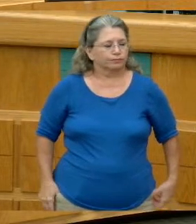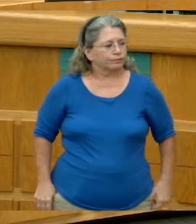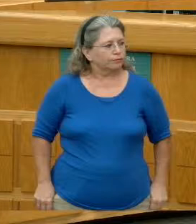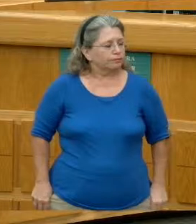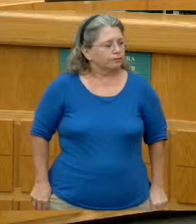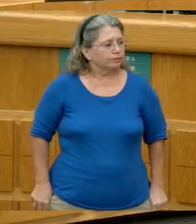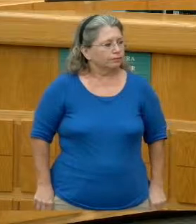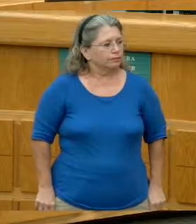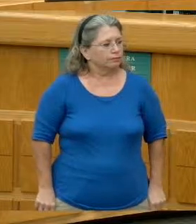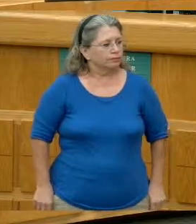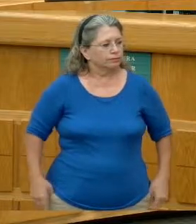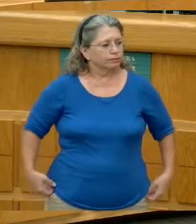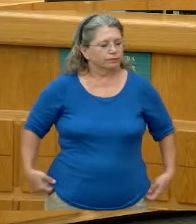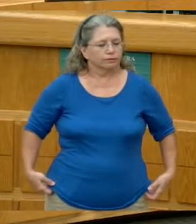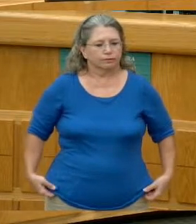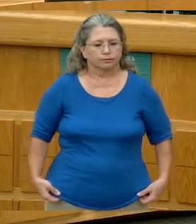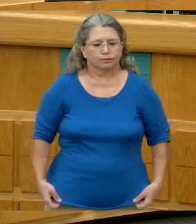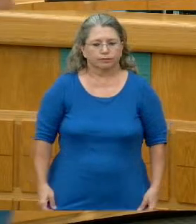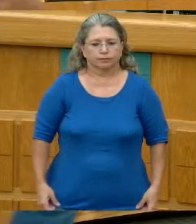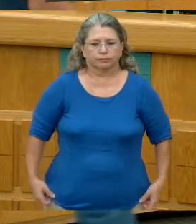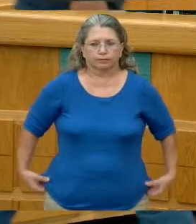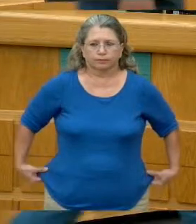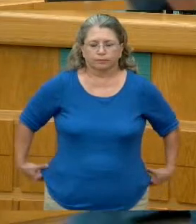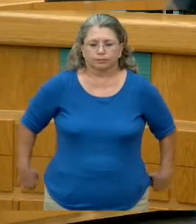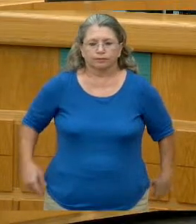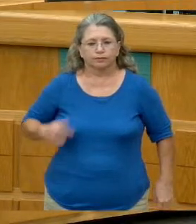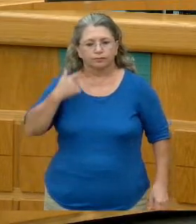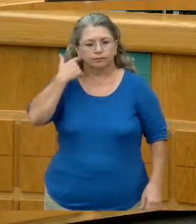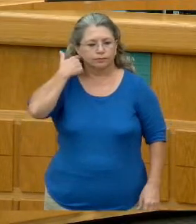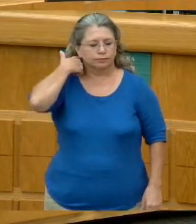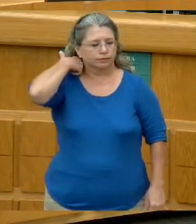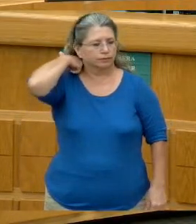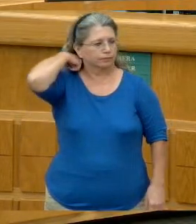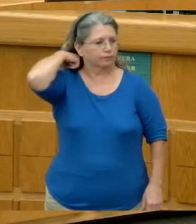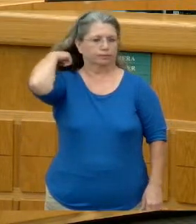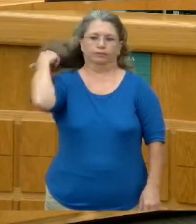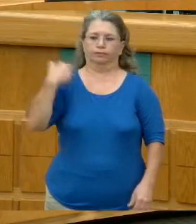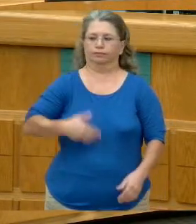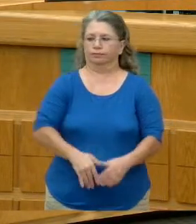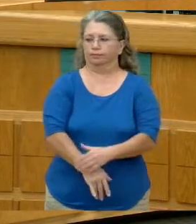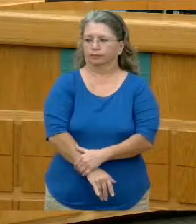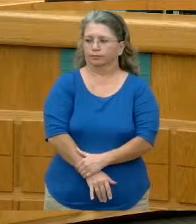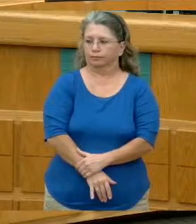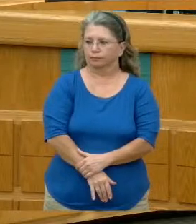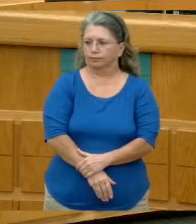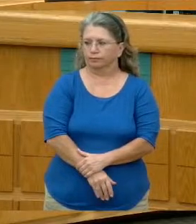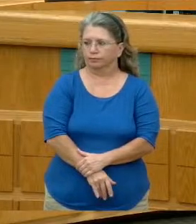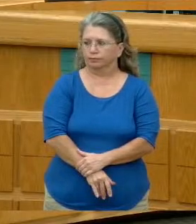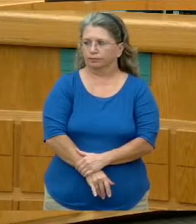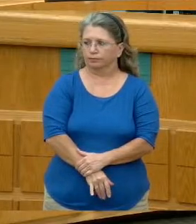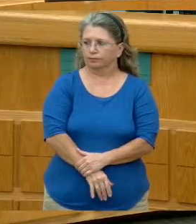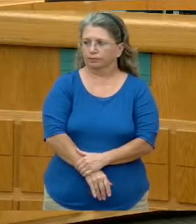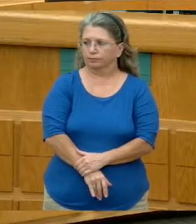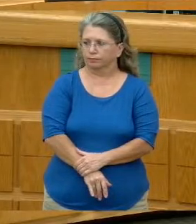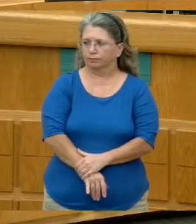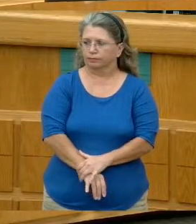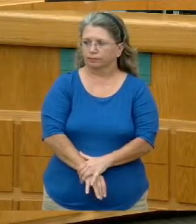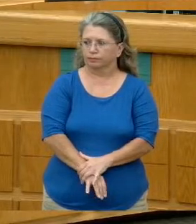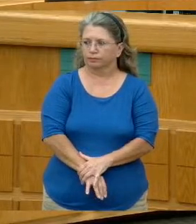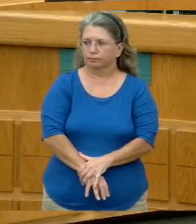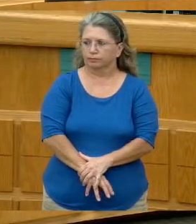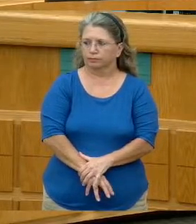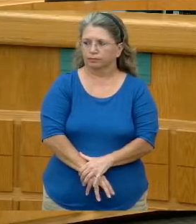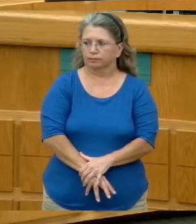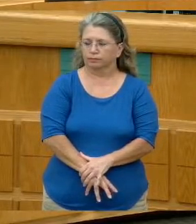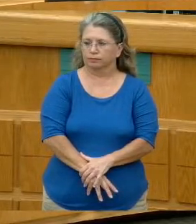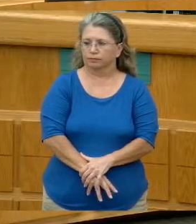El fin de semana estuvimos ocupados contestando muchas preguntas sobre los bebés infectados con el virus. La información es muy importante y nos basamos en ella para tomar